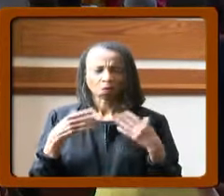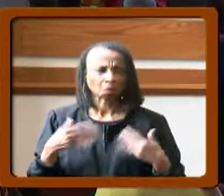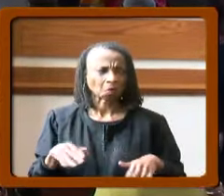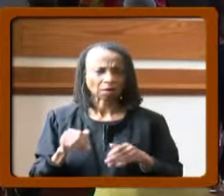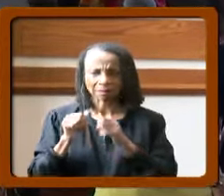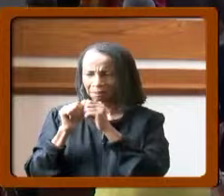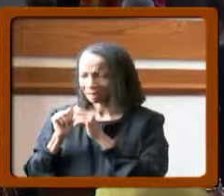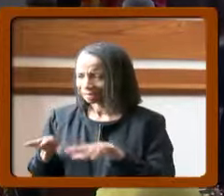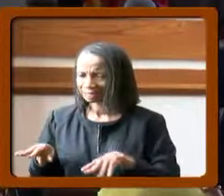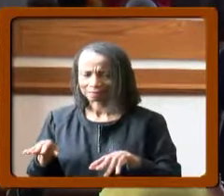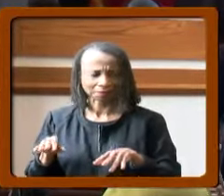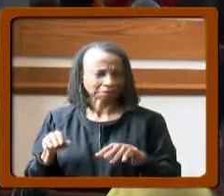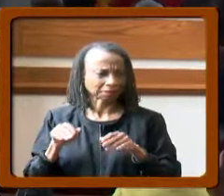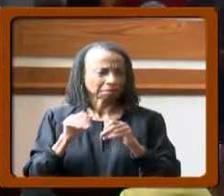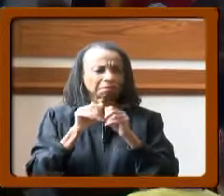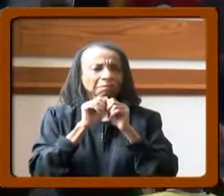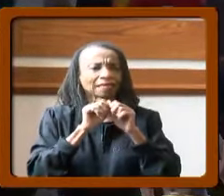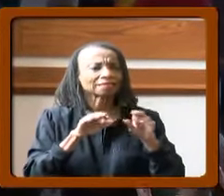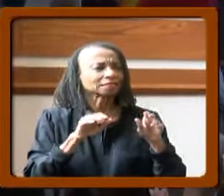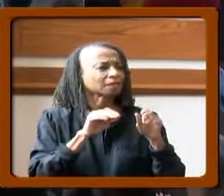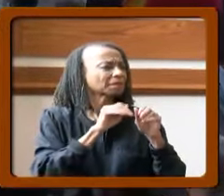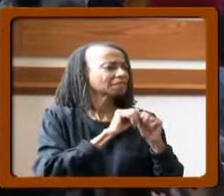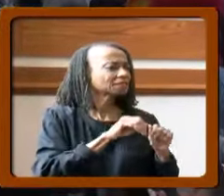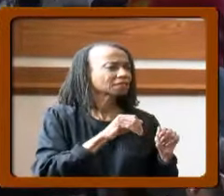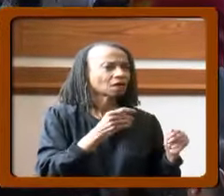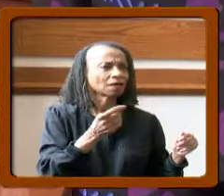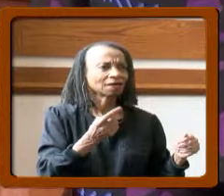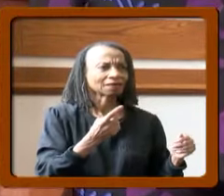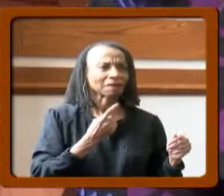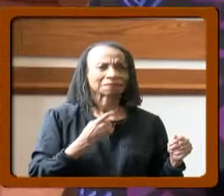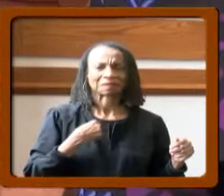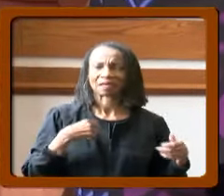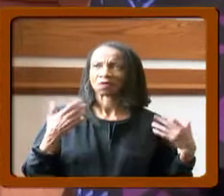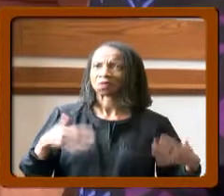on blessing me. Yes!